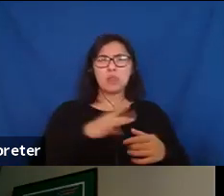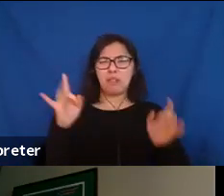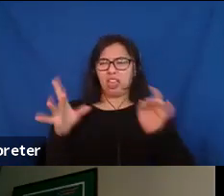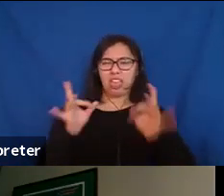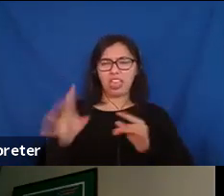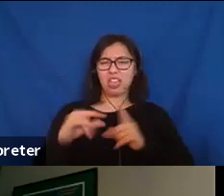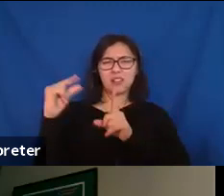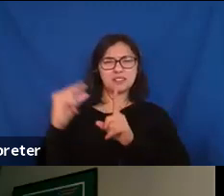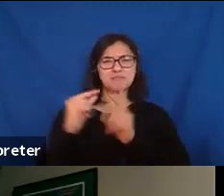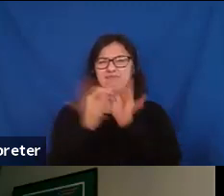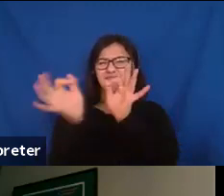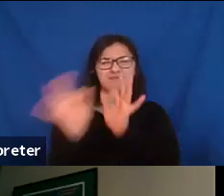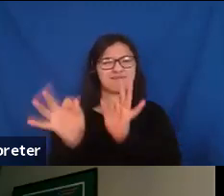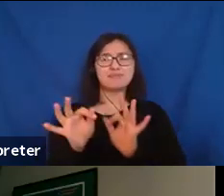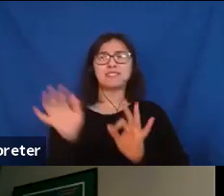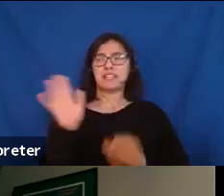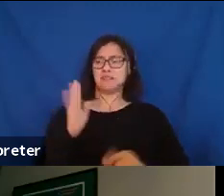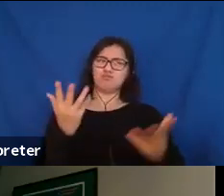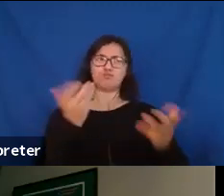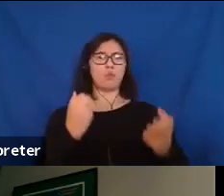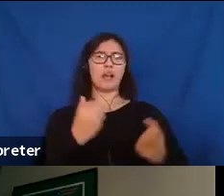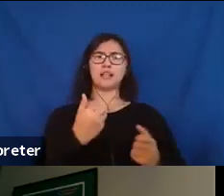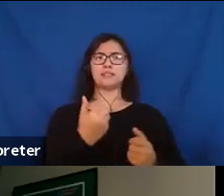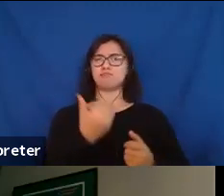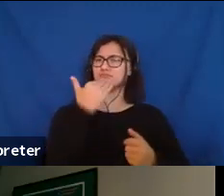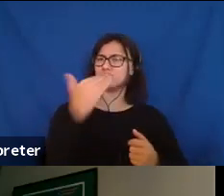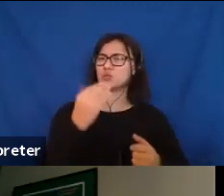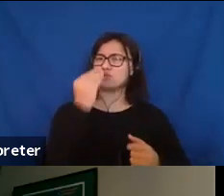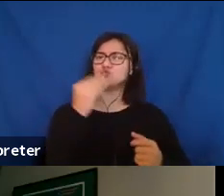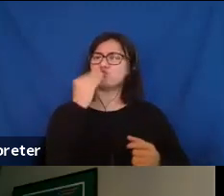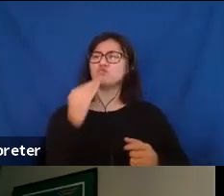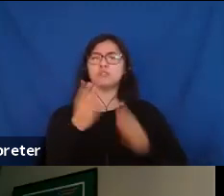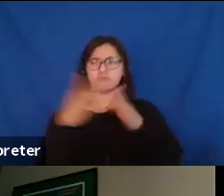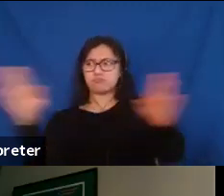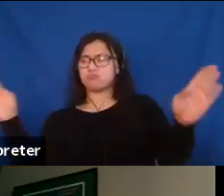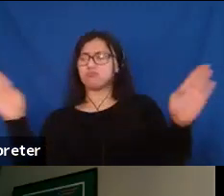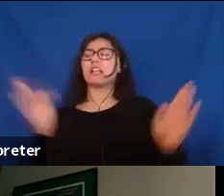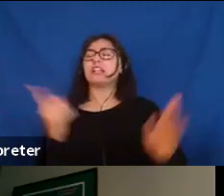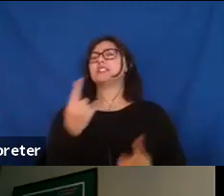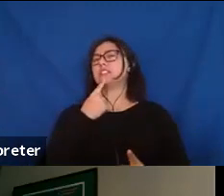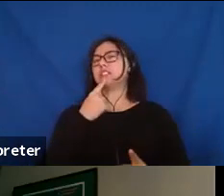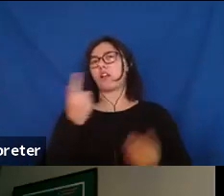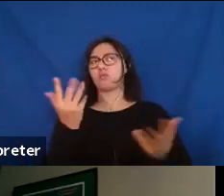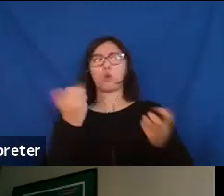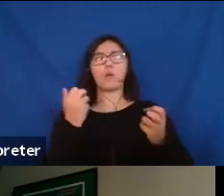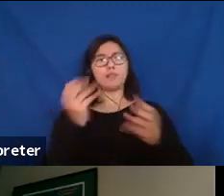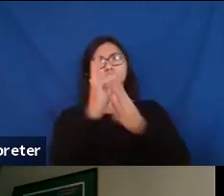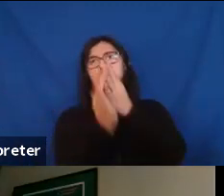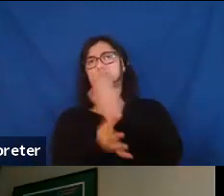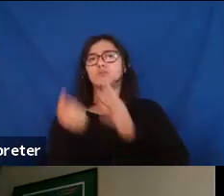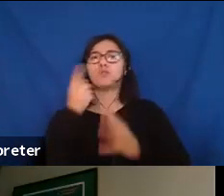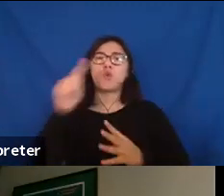to be expansive by opening up, what she thinks is more options for food for other people. But she might be speaking, again, from her